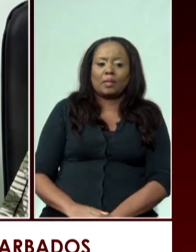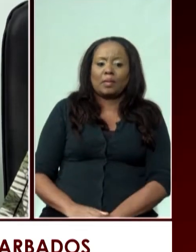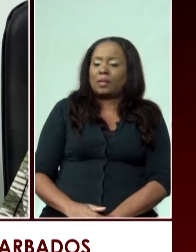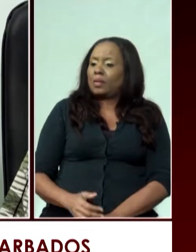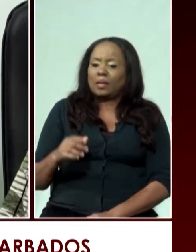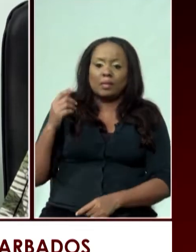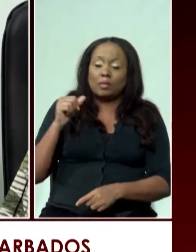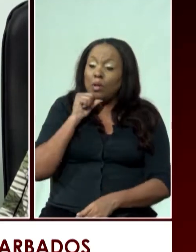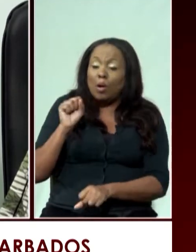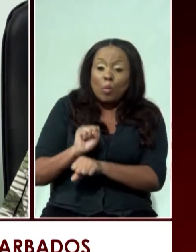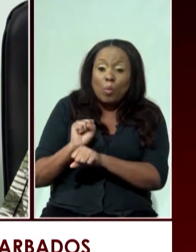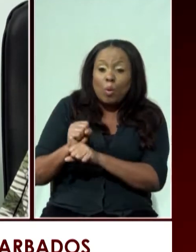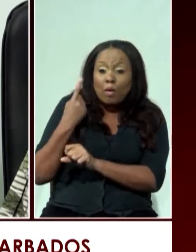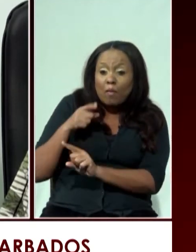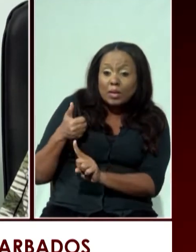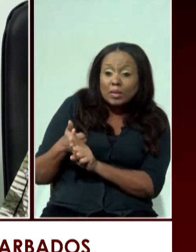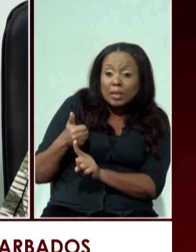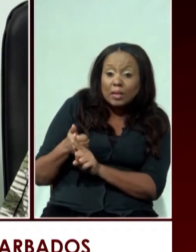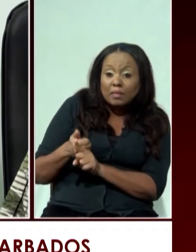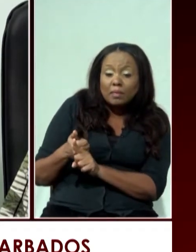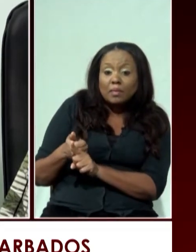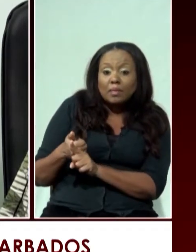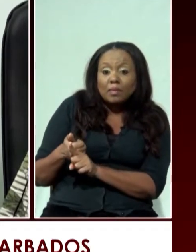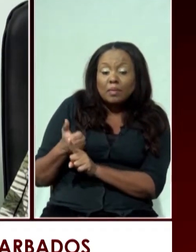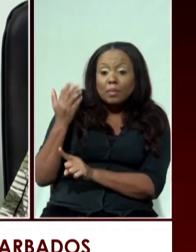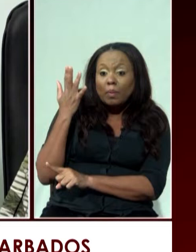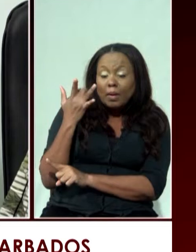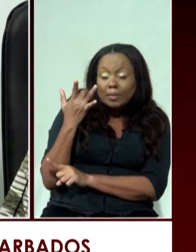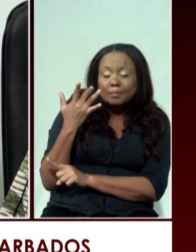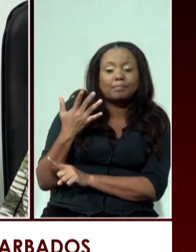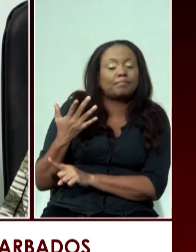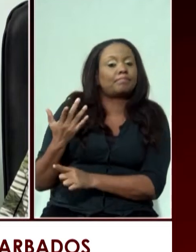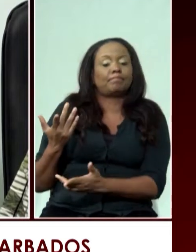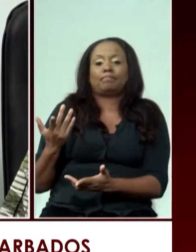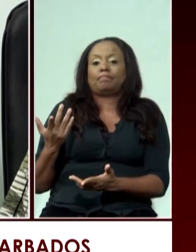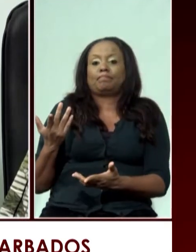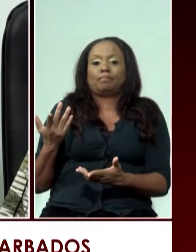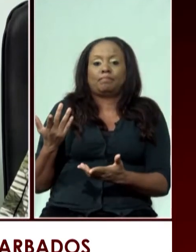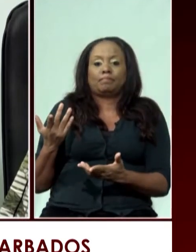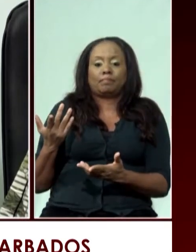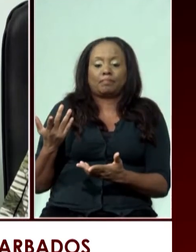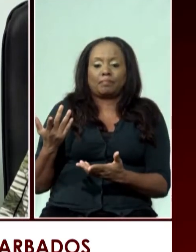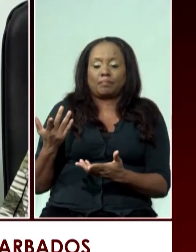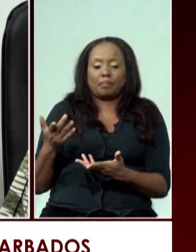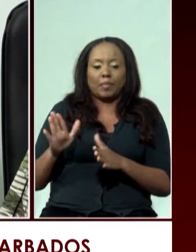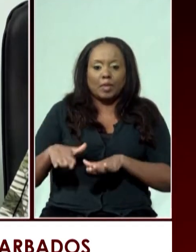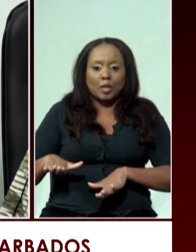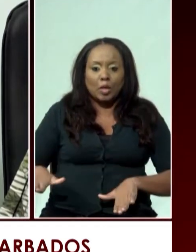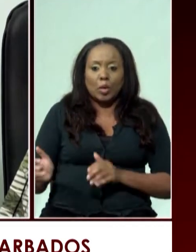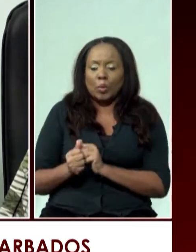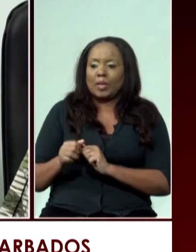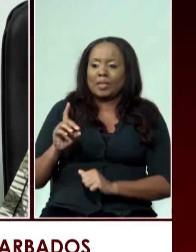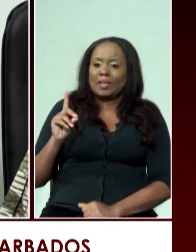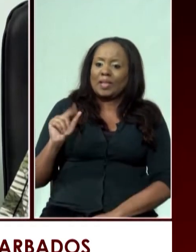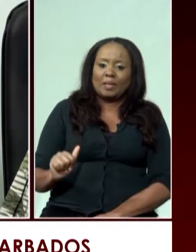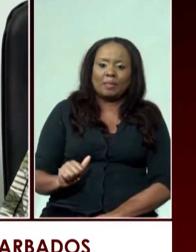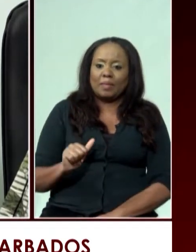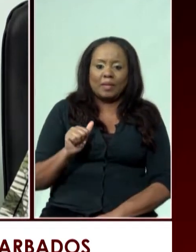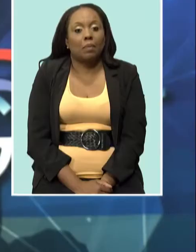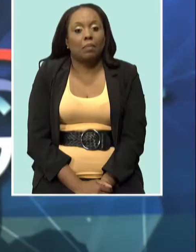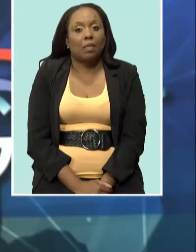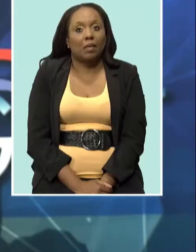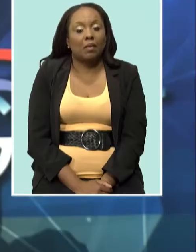for that section of the population. Chairman of the Advisory Committee for Improving the Lives of People with Disabilities, MP Edmund Hinkson, says